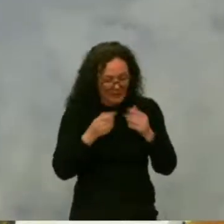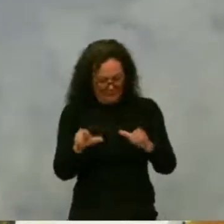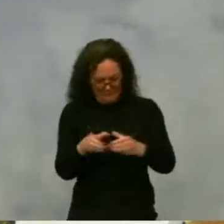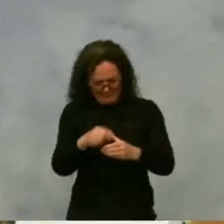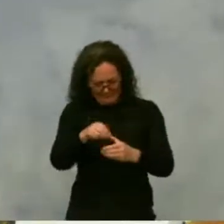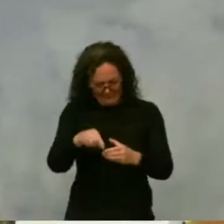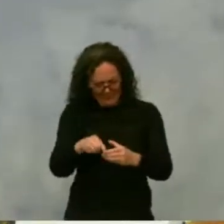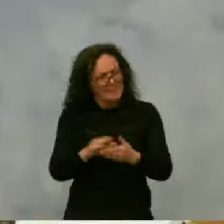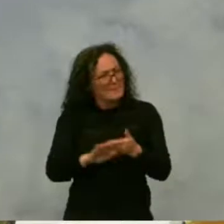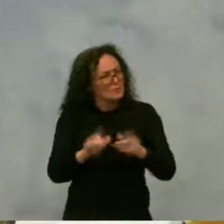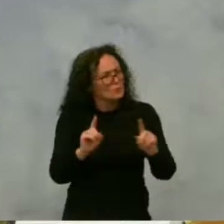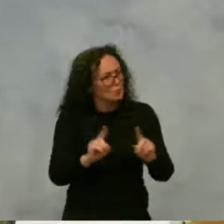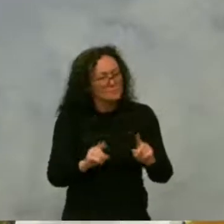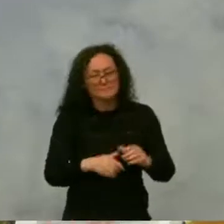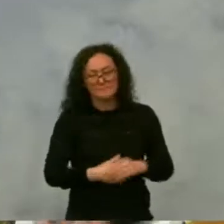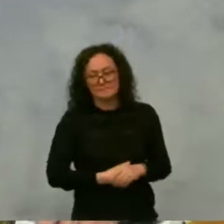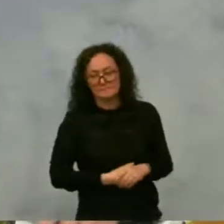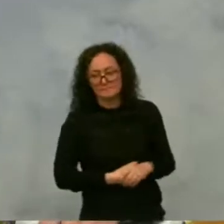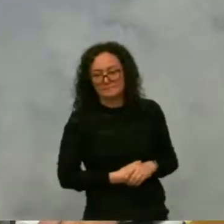future committees.